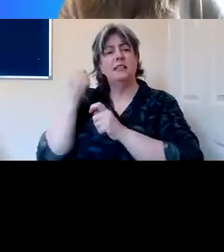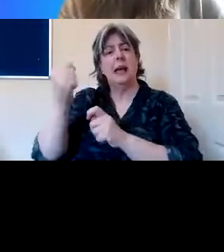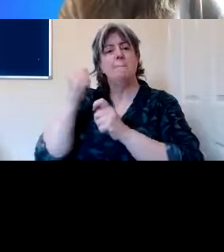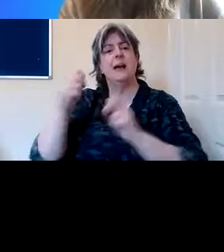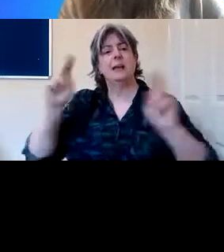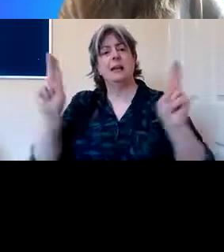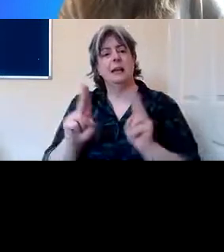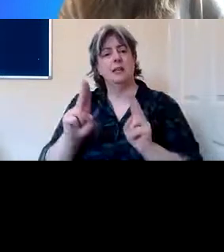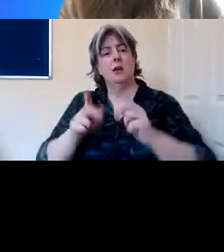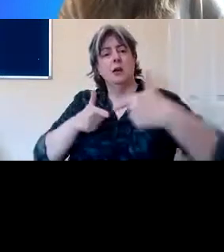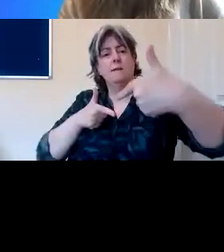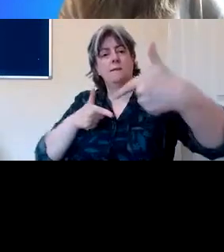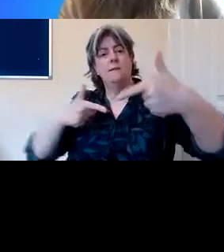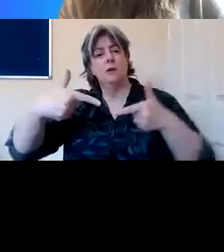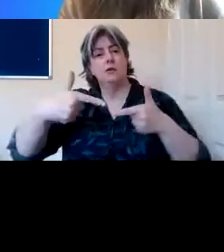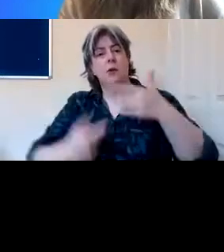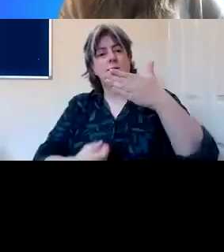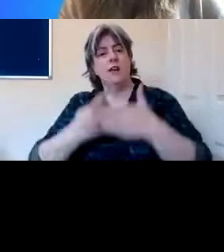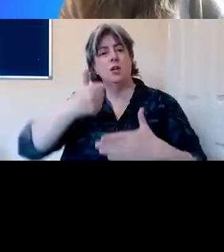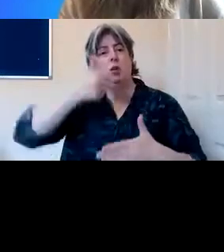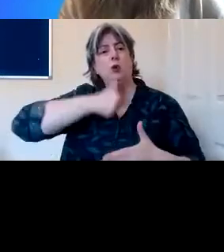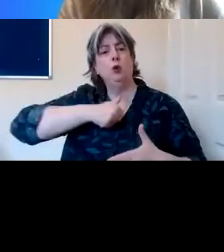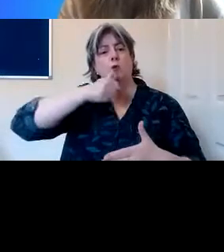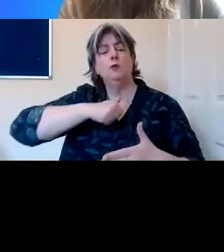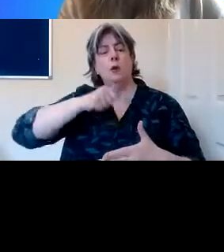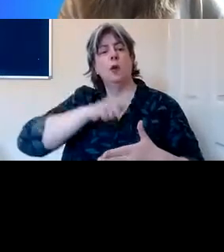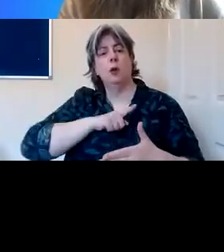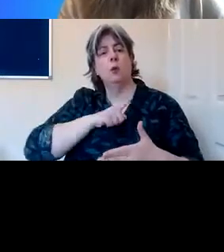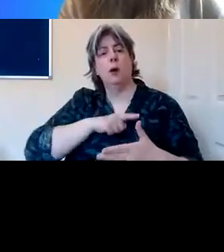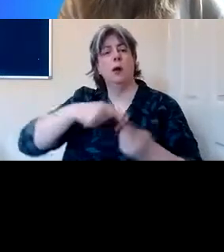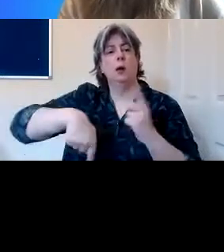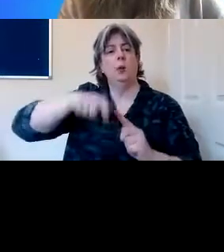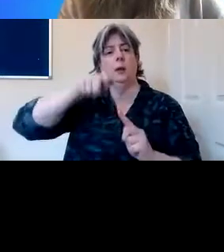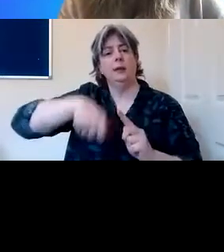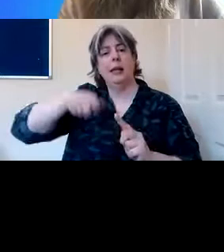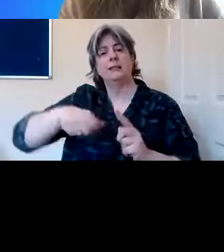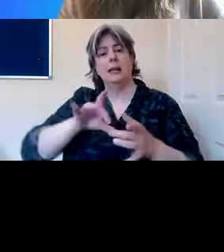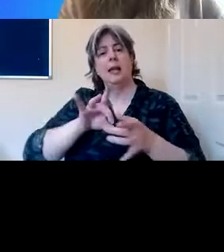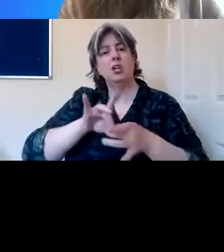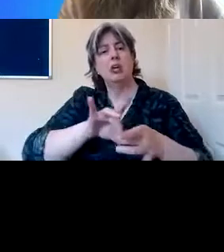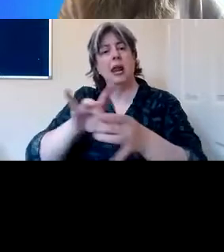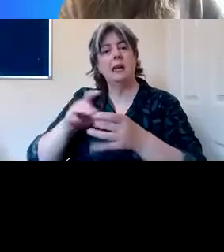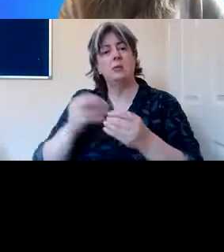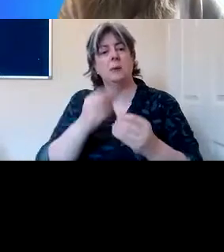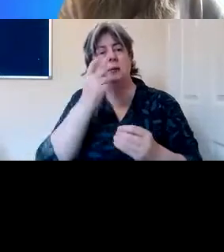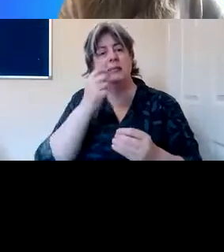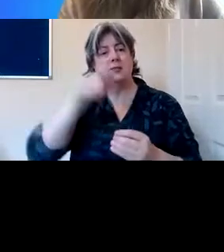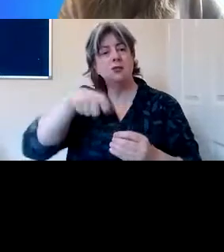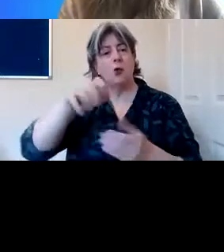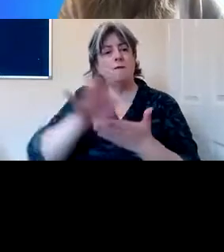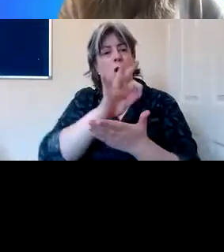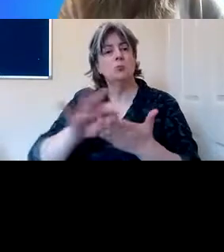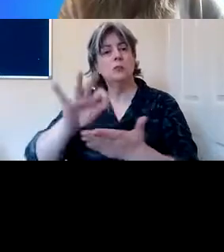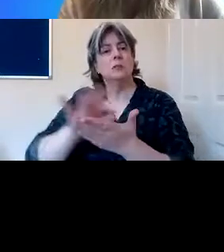have been really useful, I think, to all of us as candidates to enable us to connect with potential voters. And I, of course, want